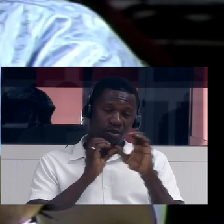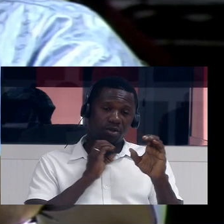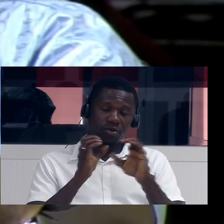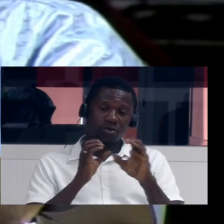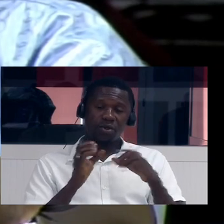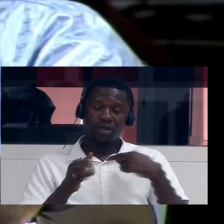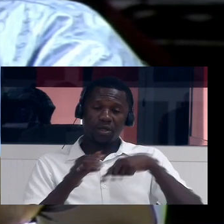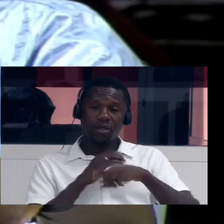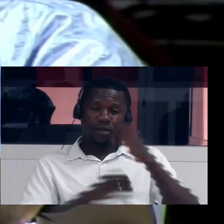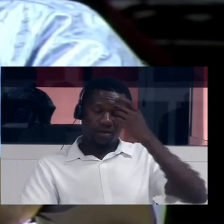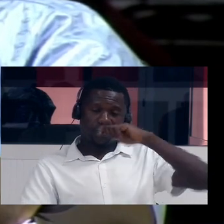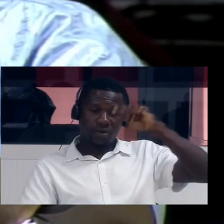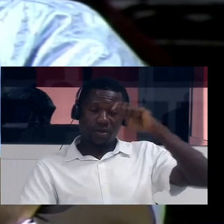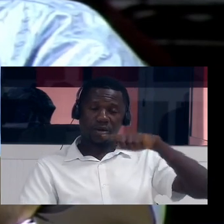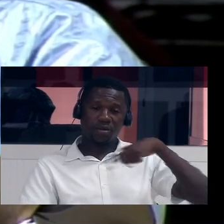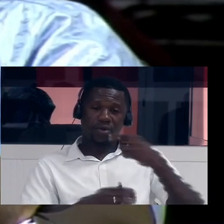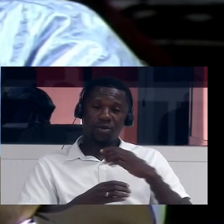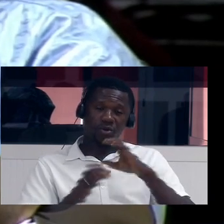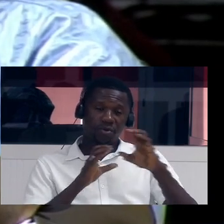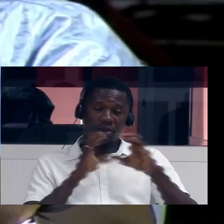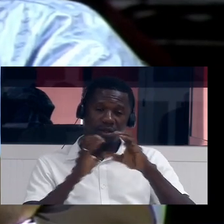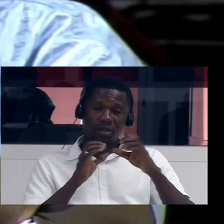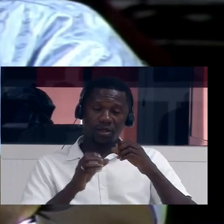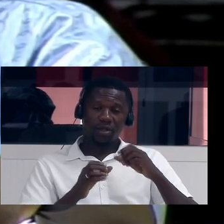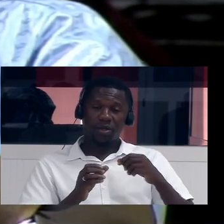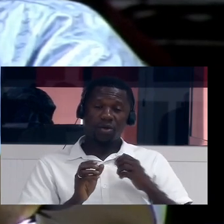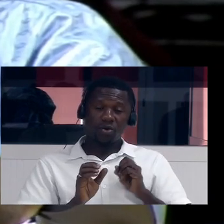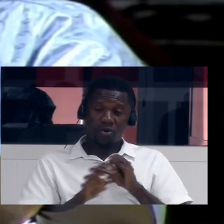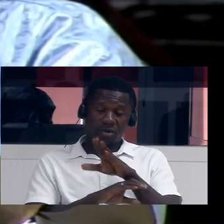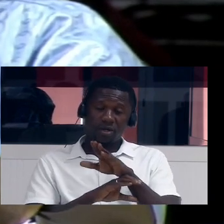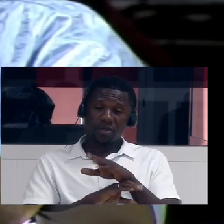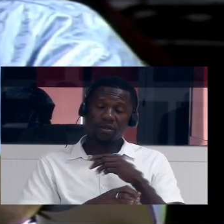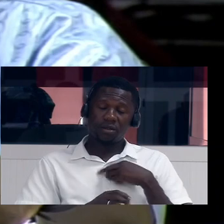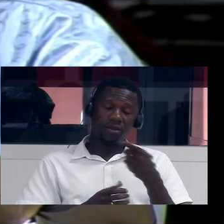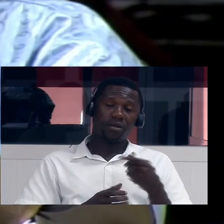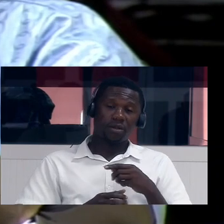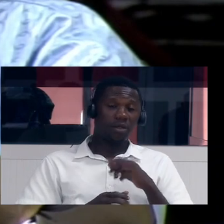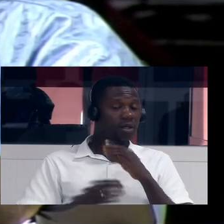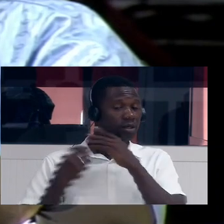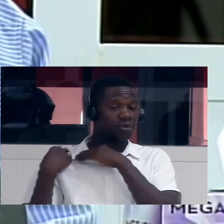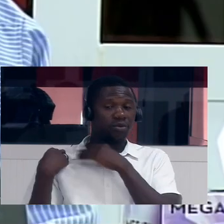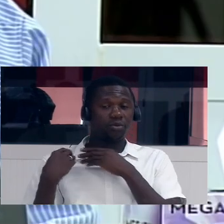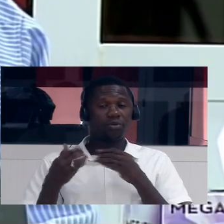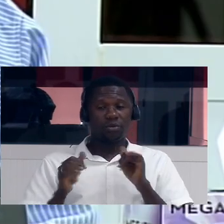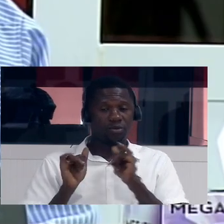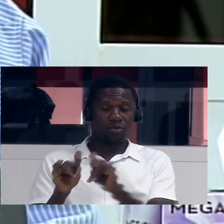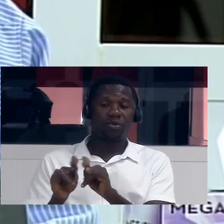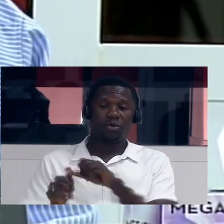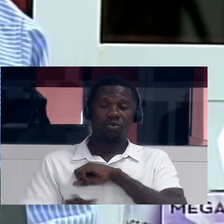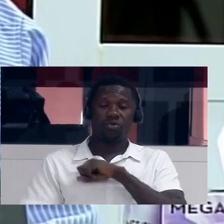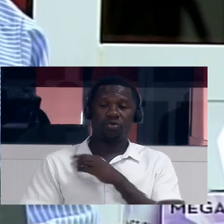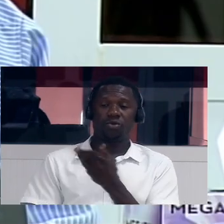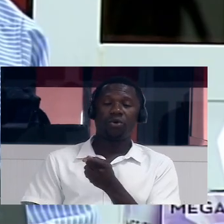to communicating operational orders, the ultimate responsibility would rest with you. As